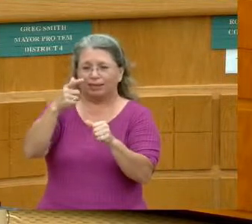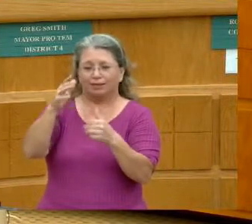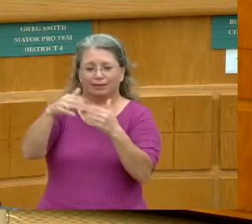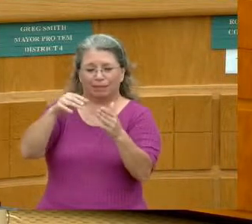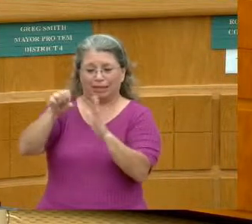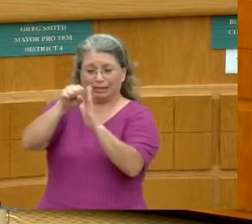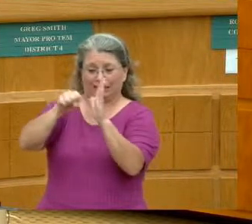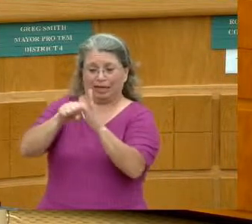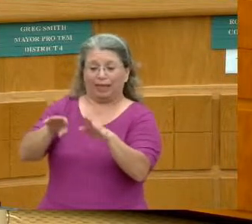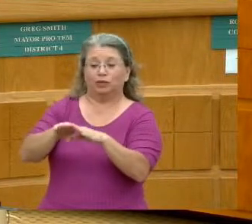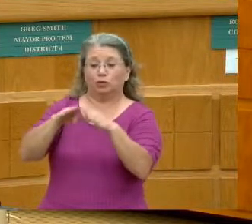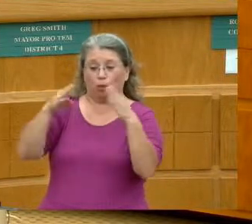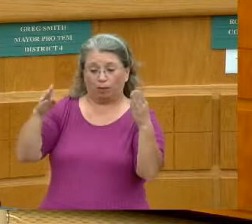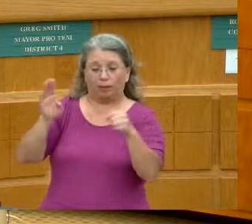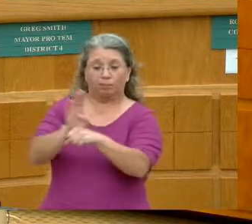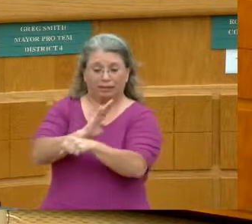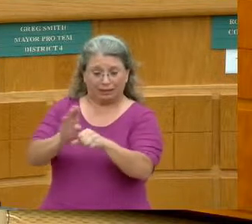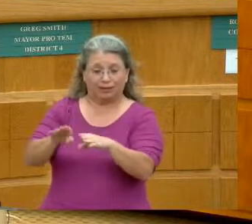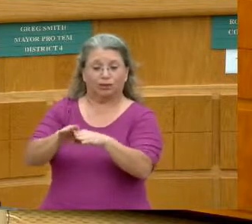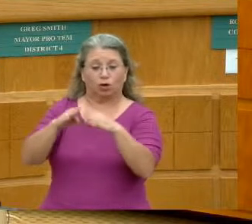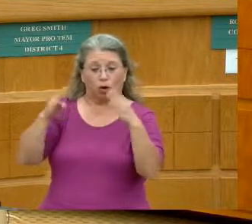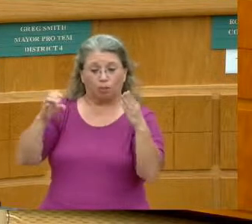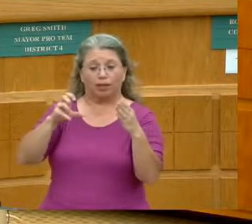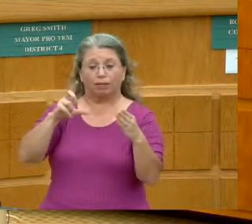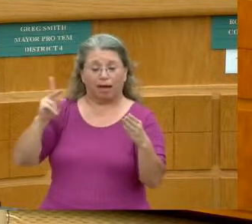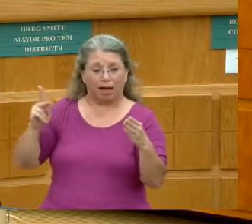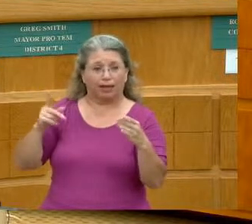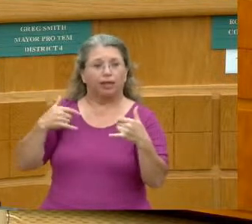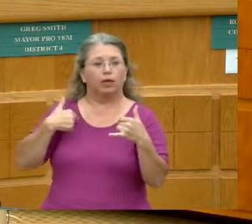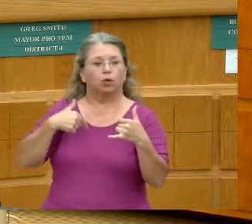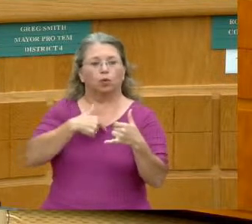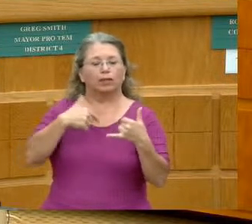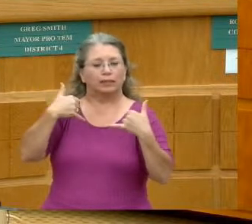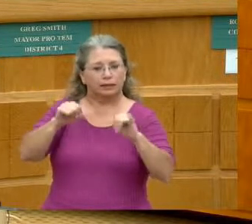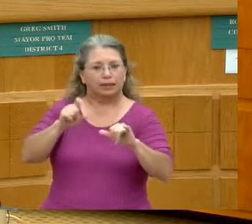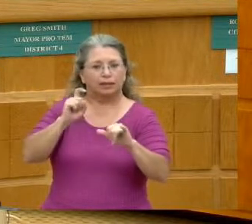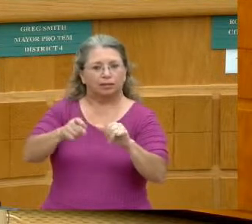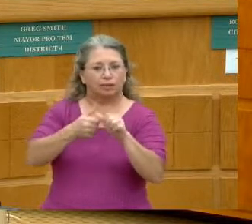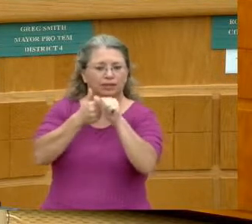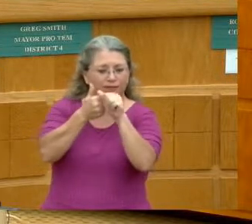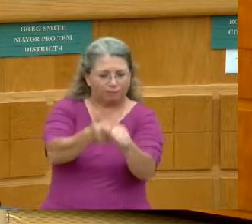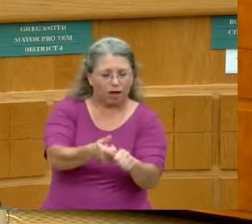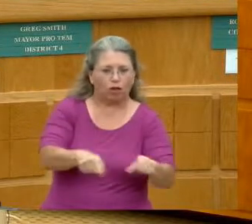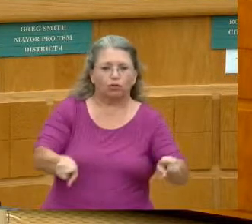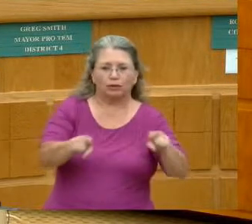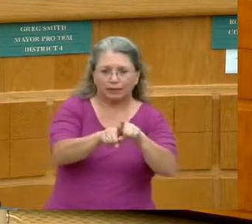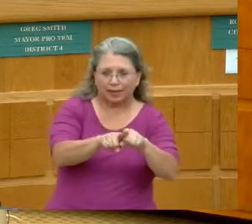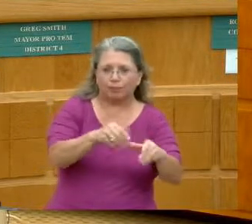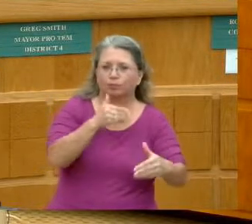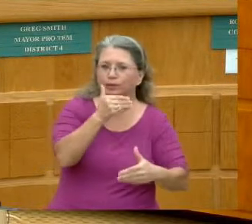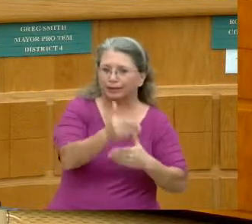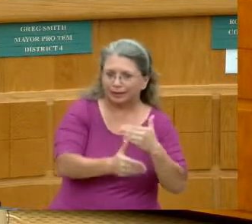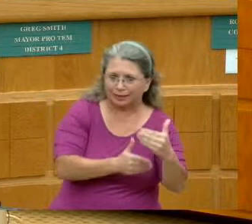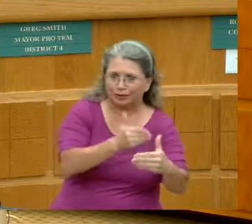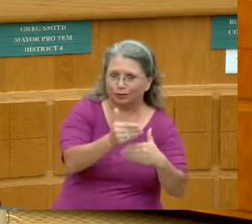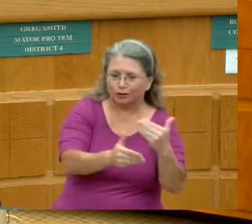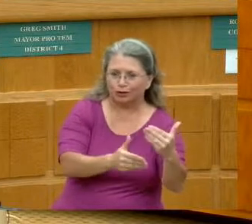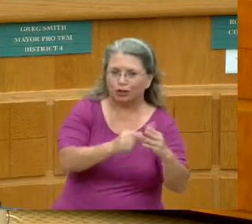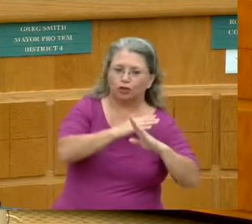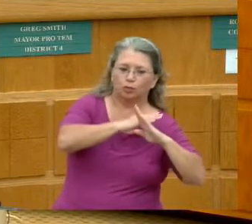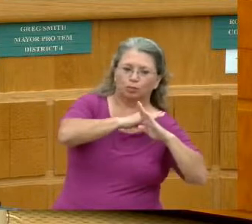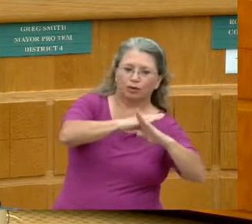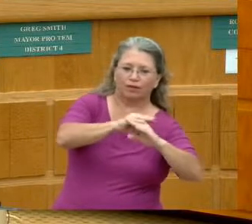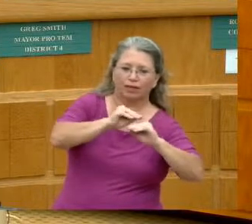have to follow the exact same measures that are being already set to prevent any sort of communicable